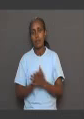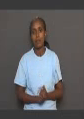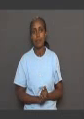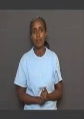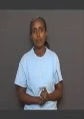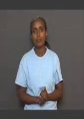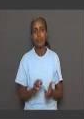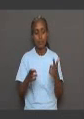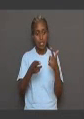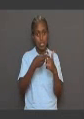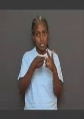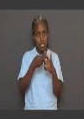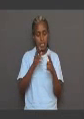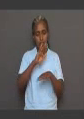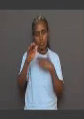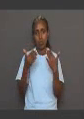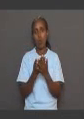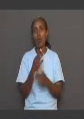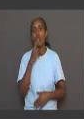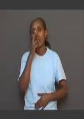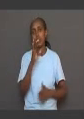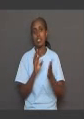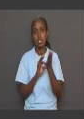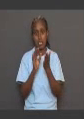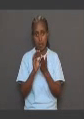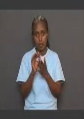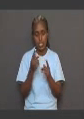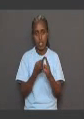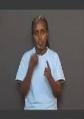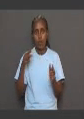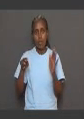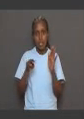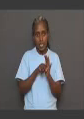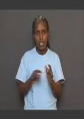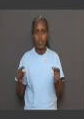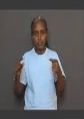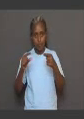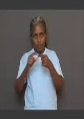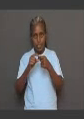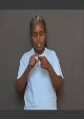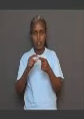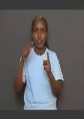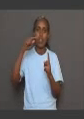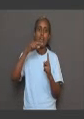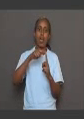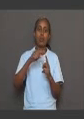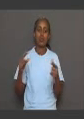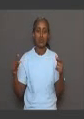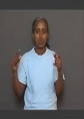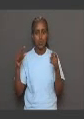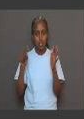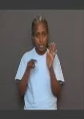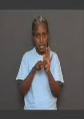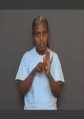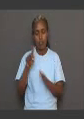The range is all real numbers from negative infinity up to